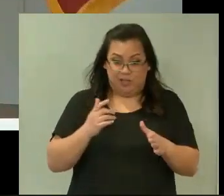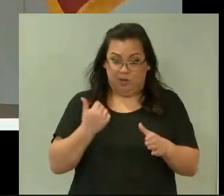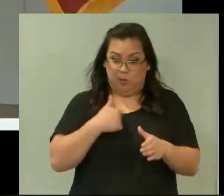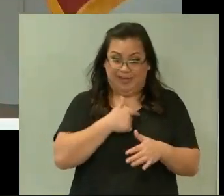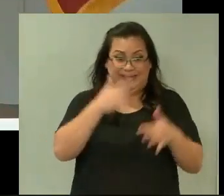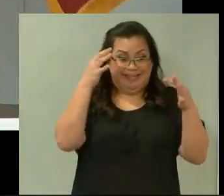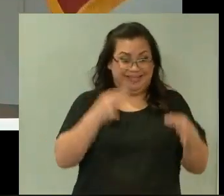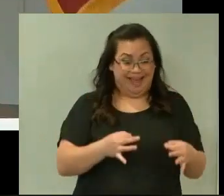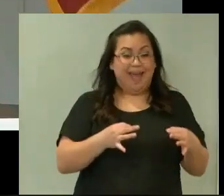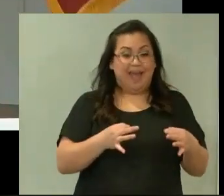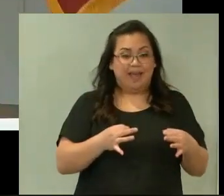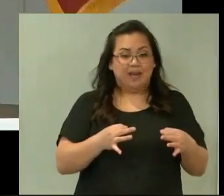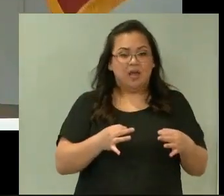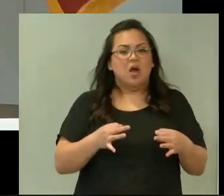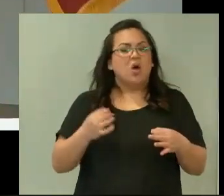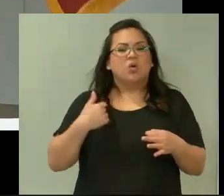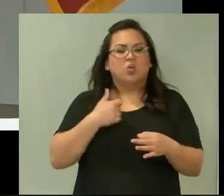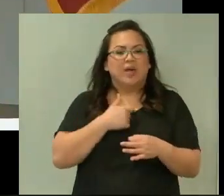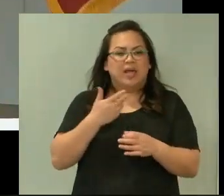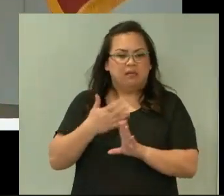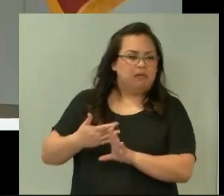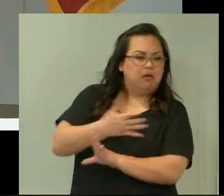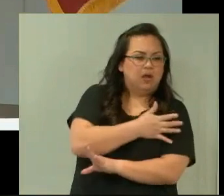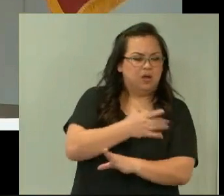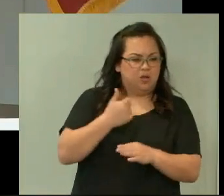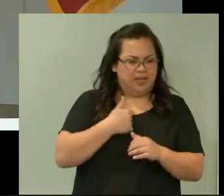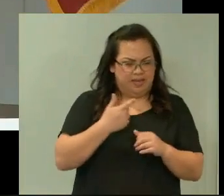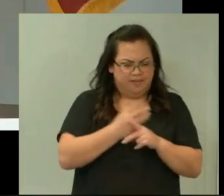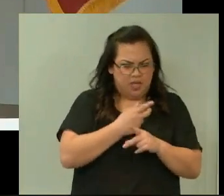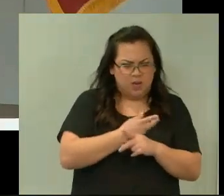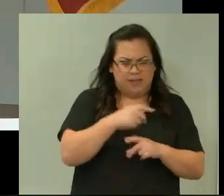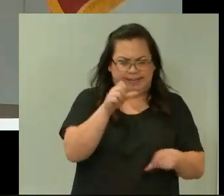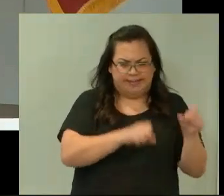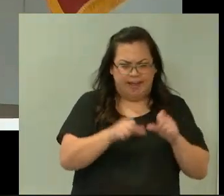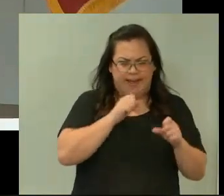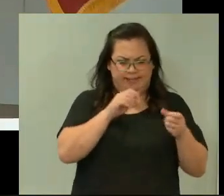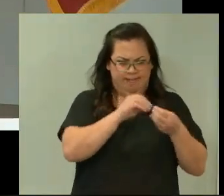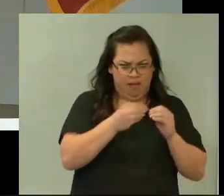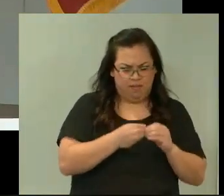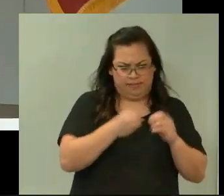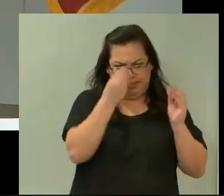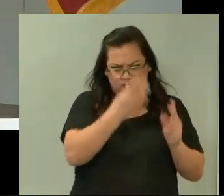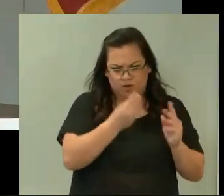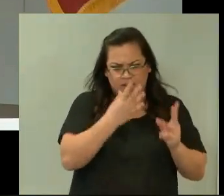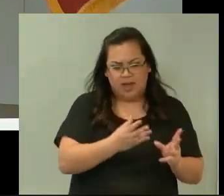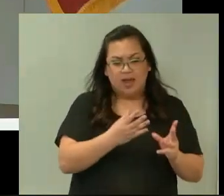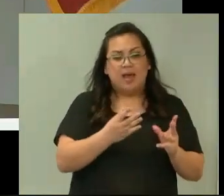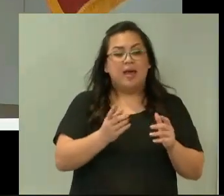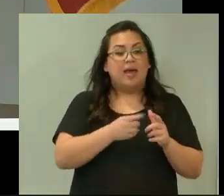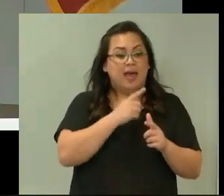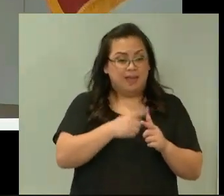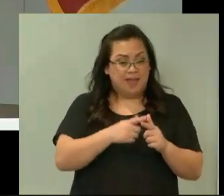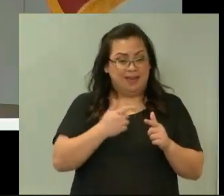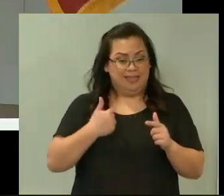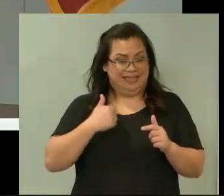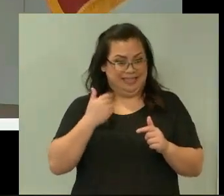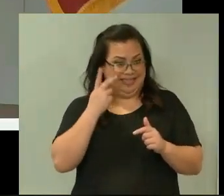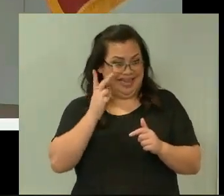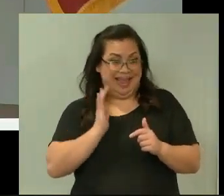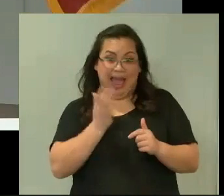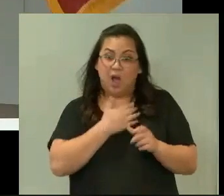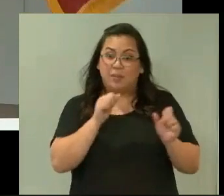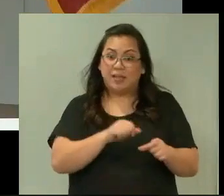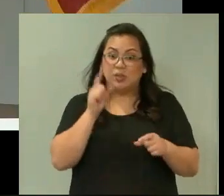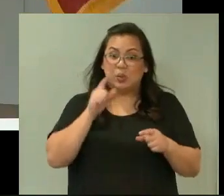is predicated in science, is predicated in data, and is predicated in our ability to protect